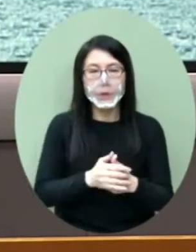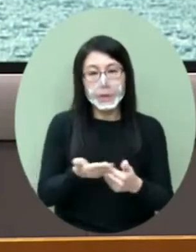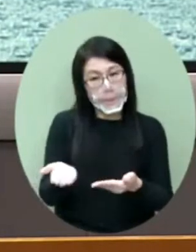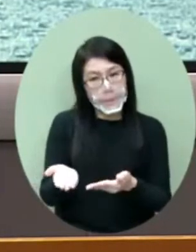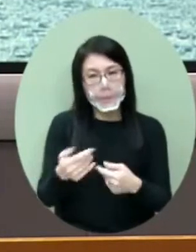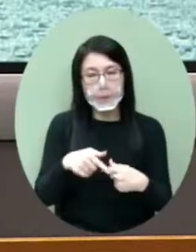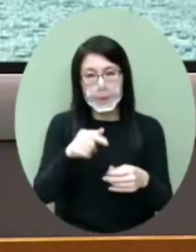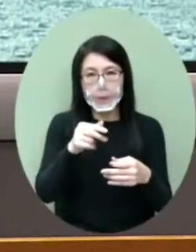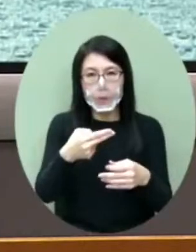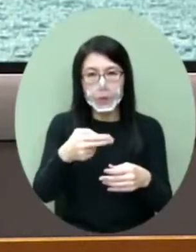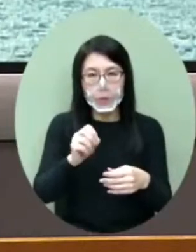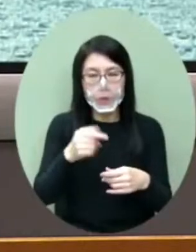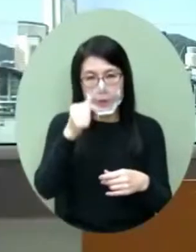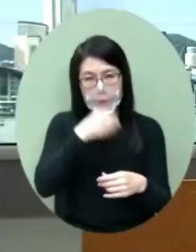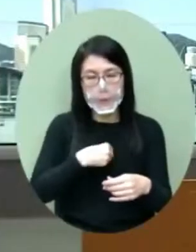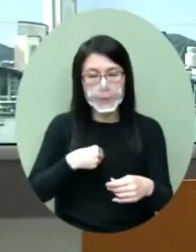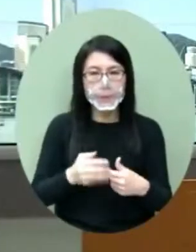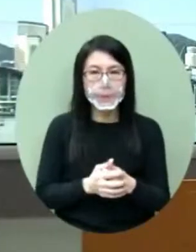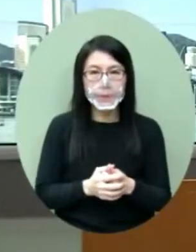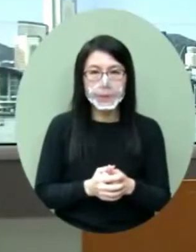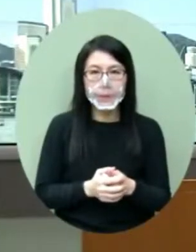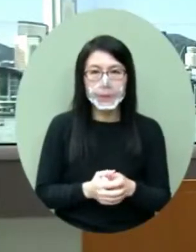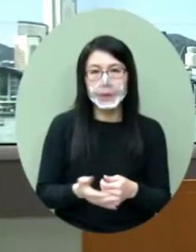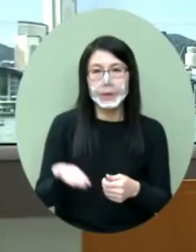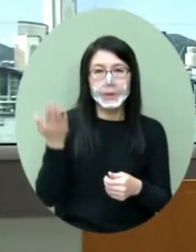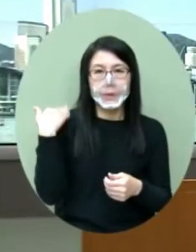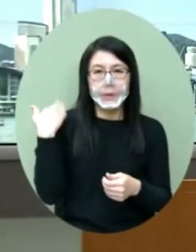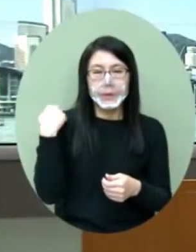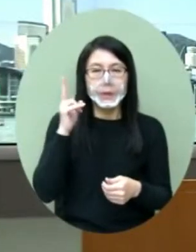rates. Dr. Ho?